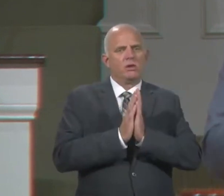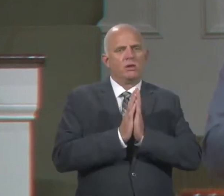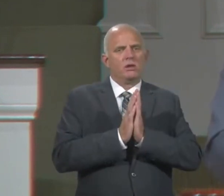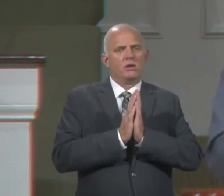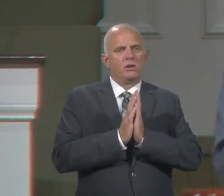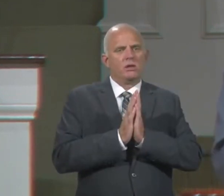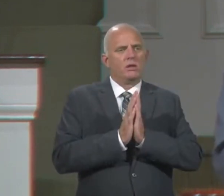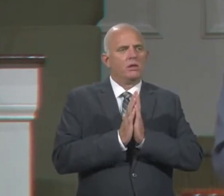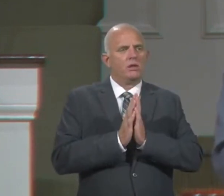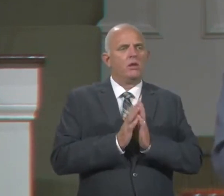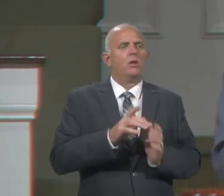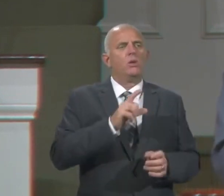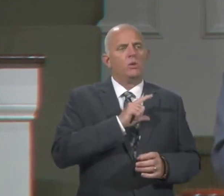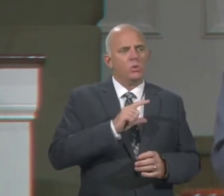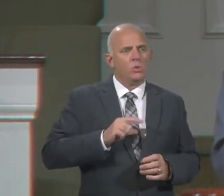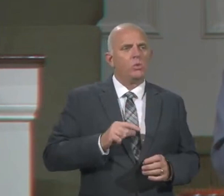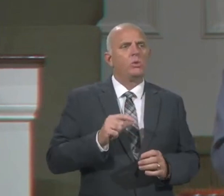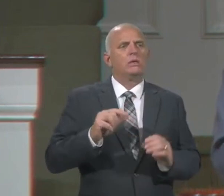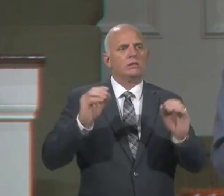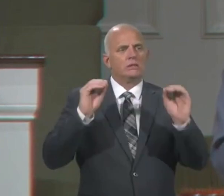Lord, teach us to pray.